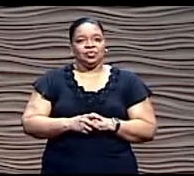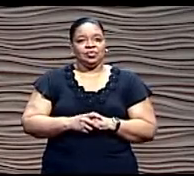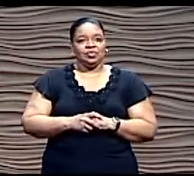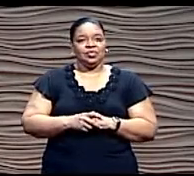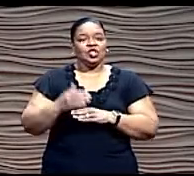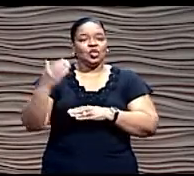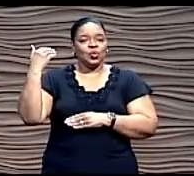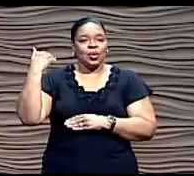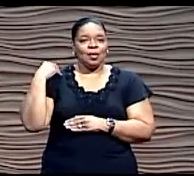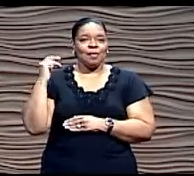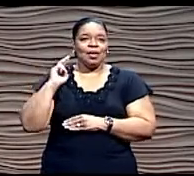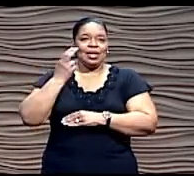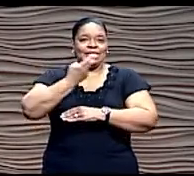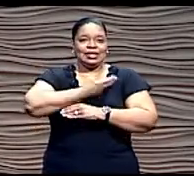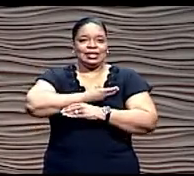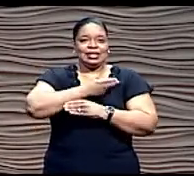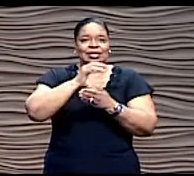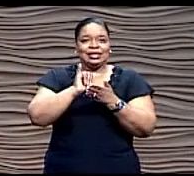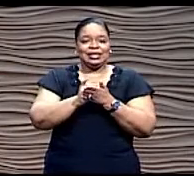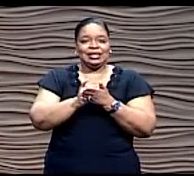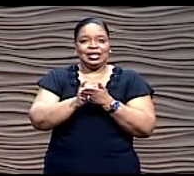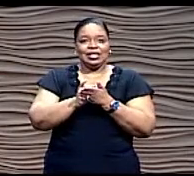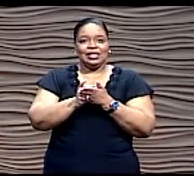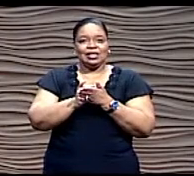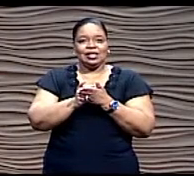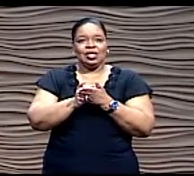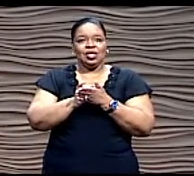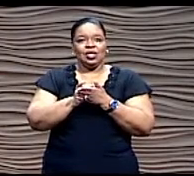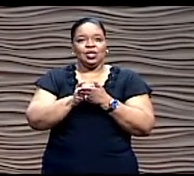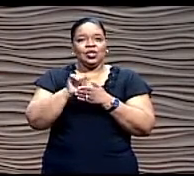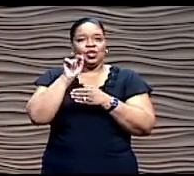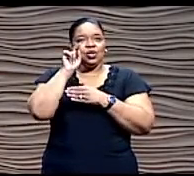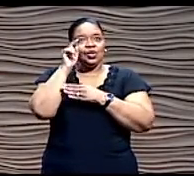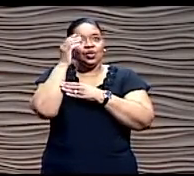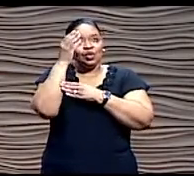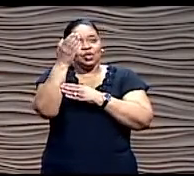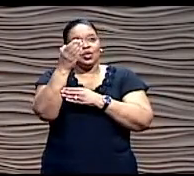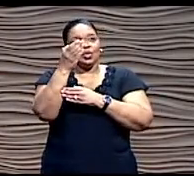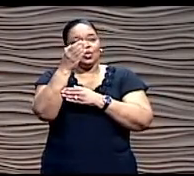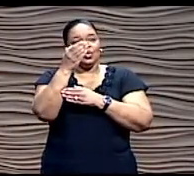to remind us that you are in our